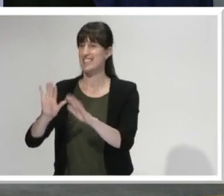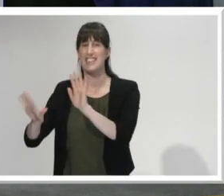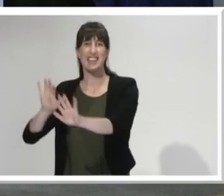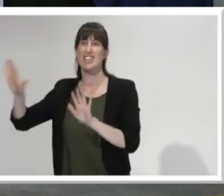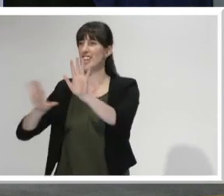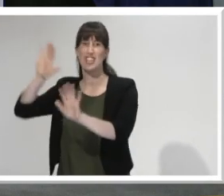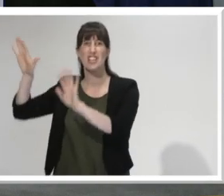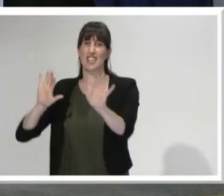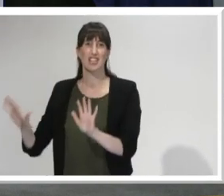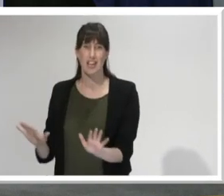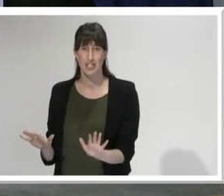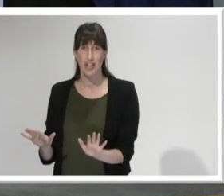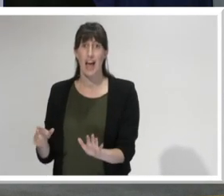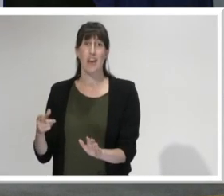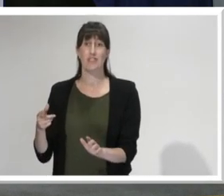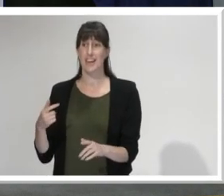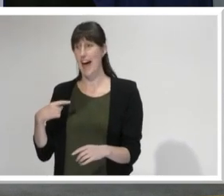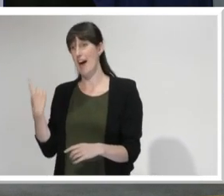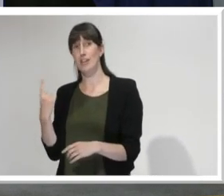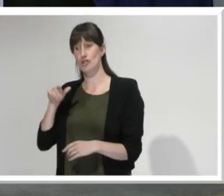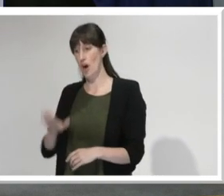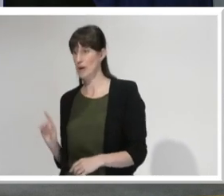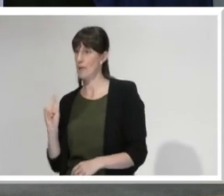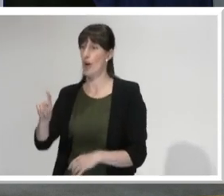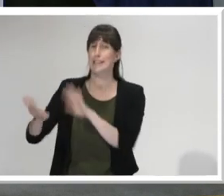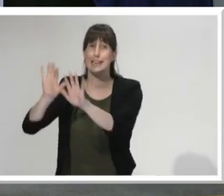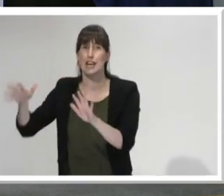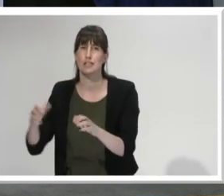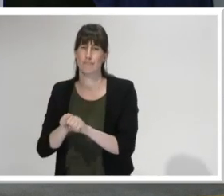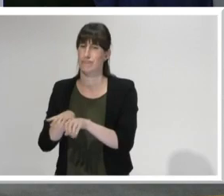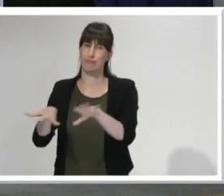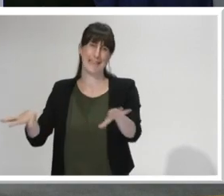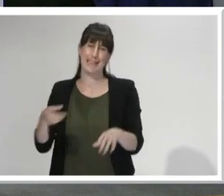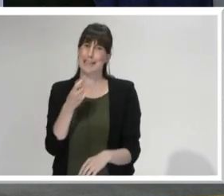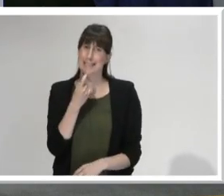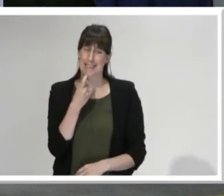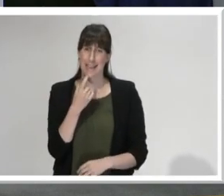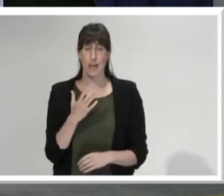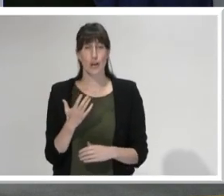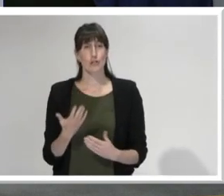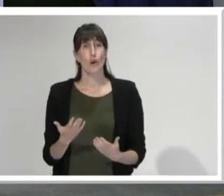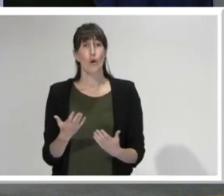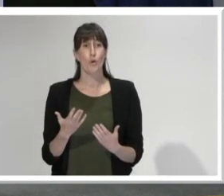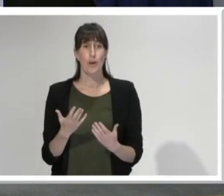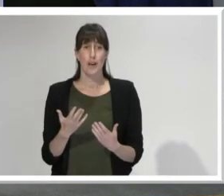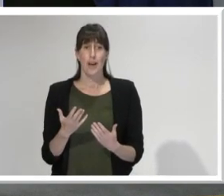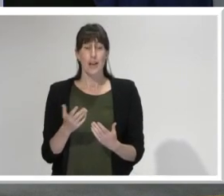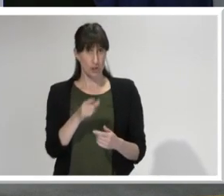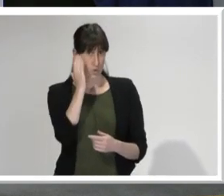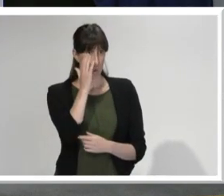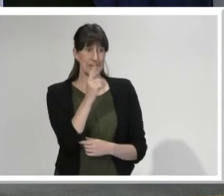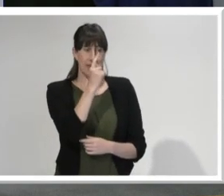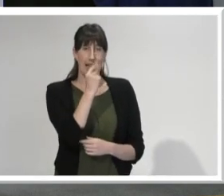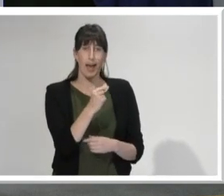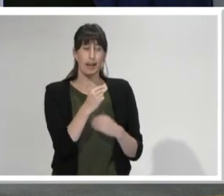little bubbles limited. And of course, we're also putting out guidance to schools and ECEs around cleaning regimes. And of course, they have those